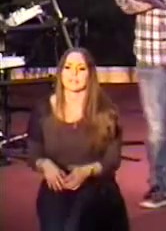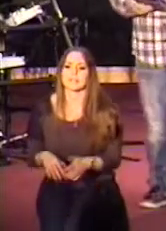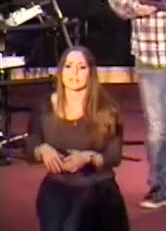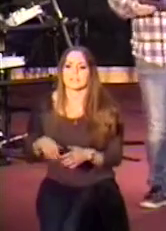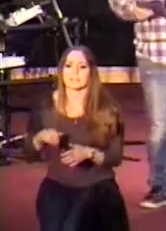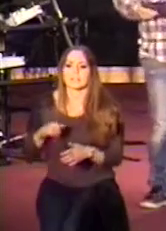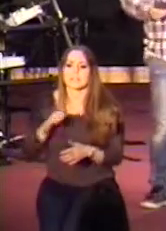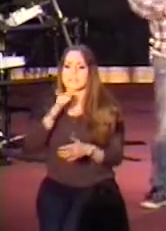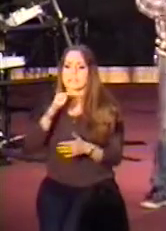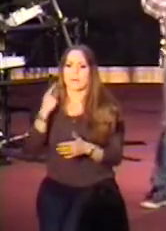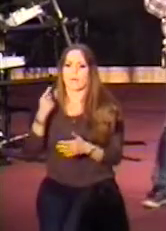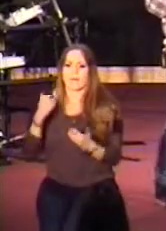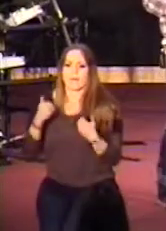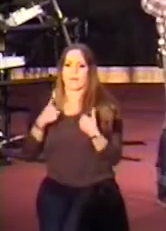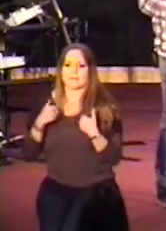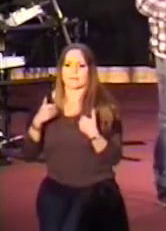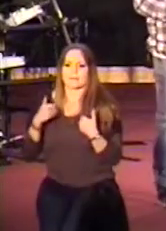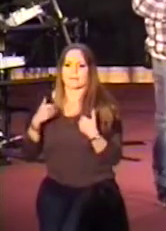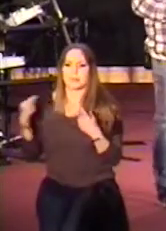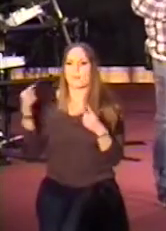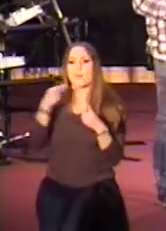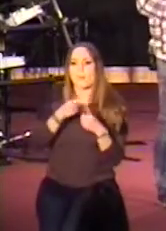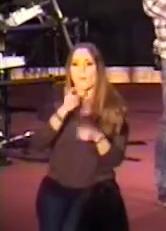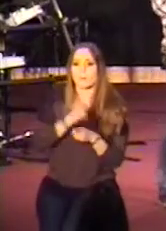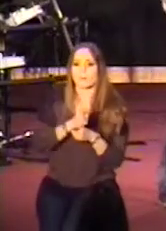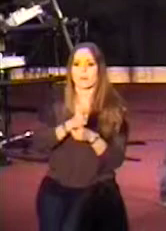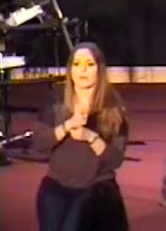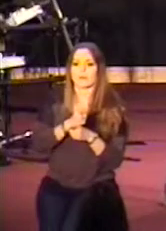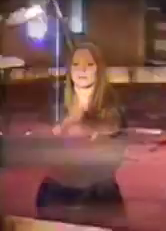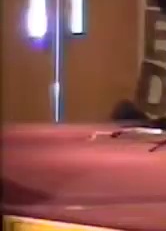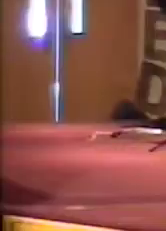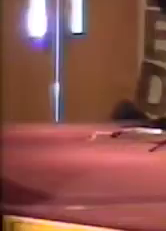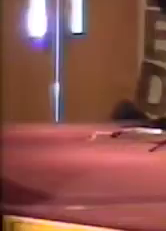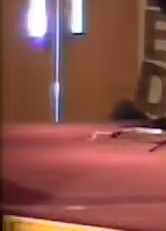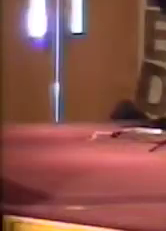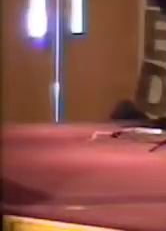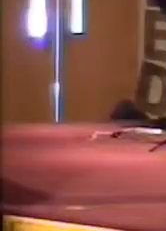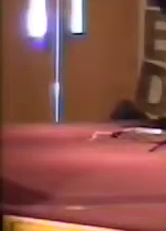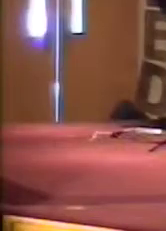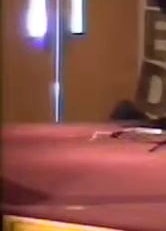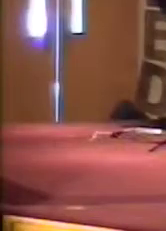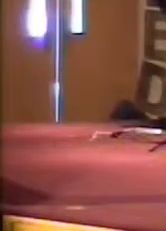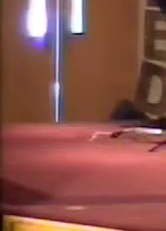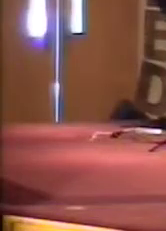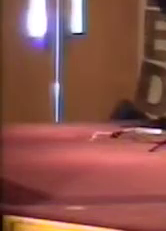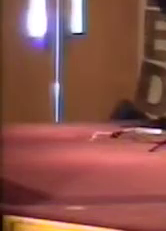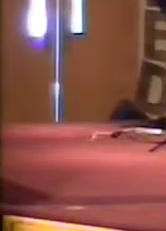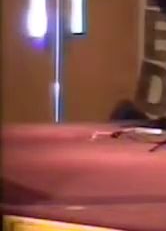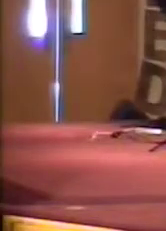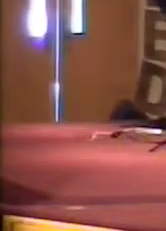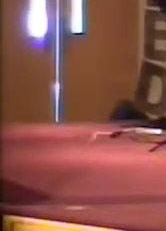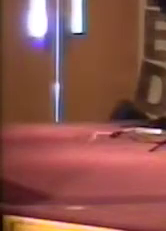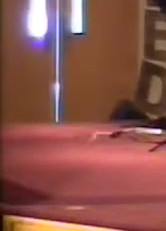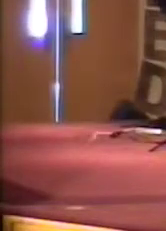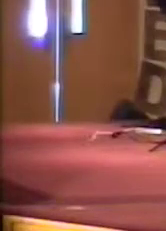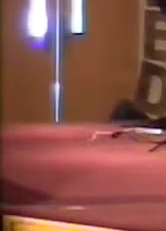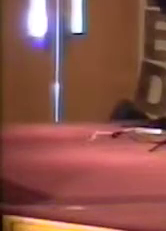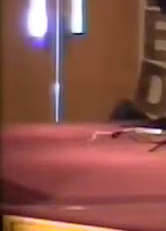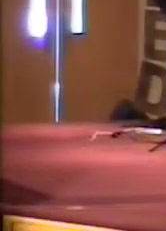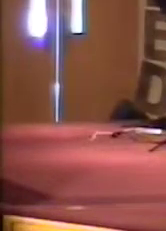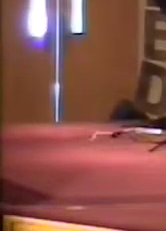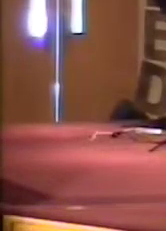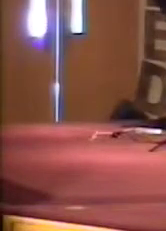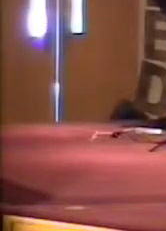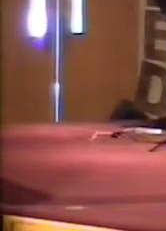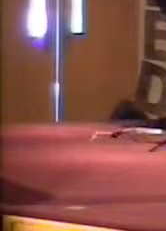only have our motive right for wanting to follow Jesus, but we have to have real effort. If we are really going to find healing from the mistakes of our past,